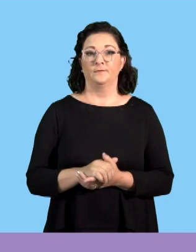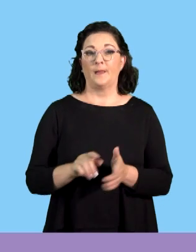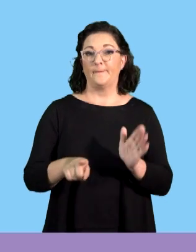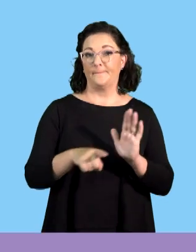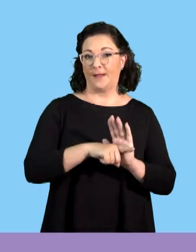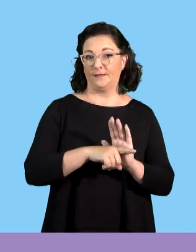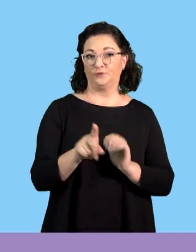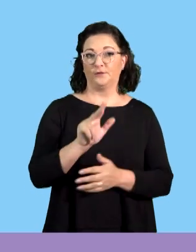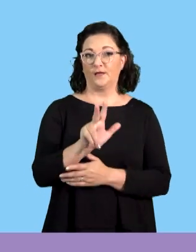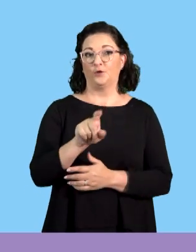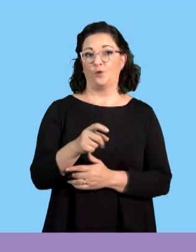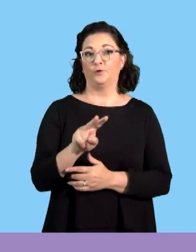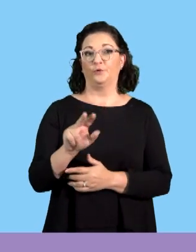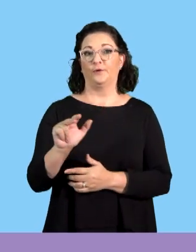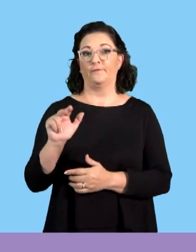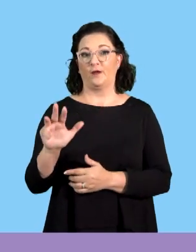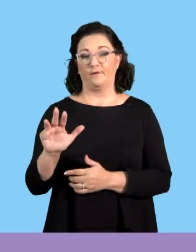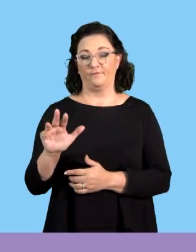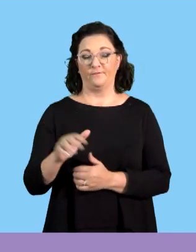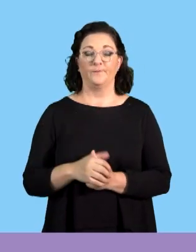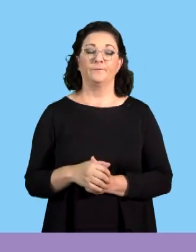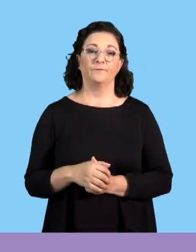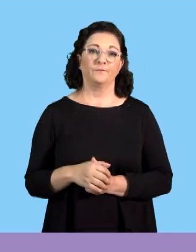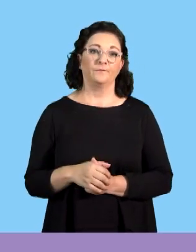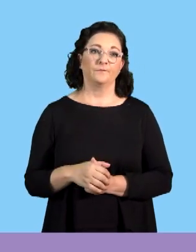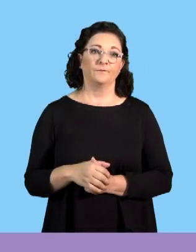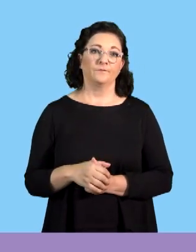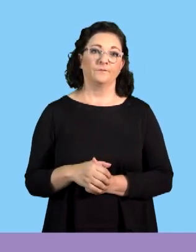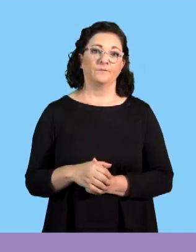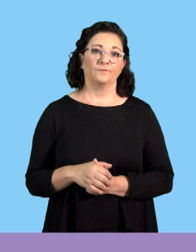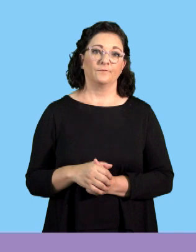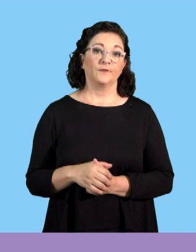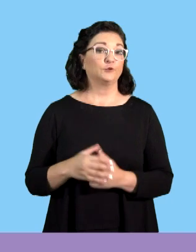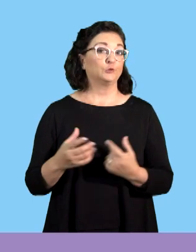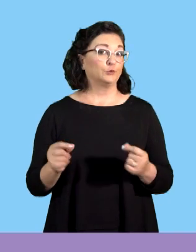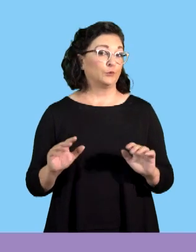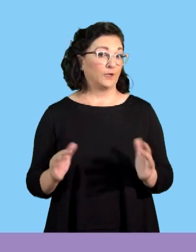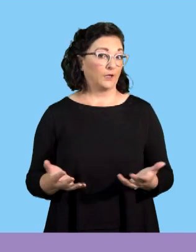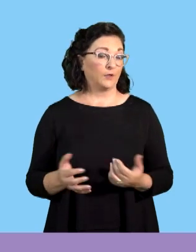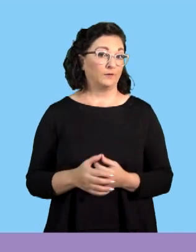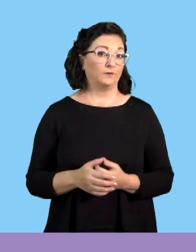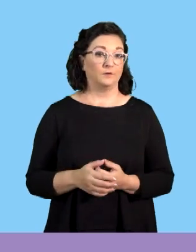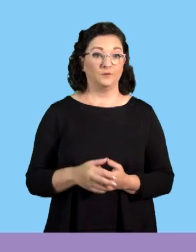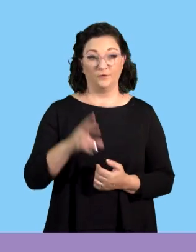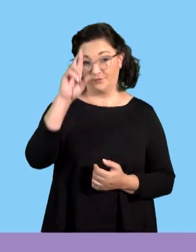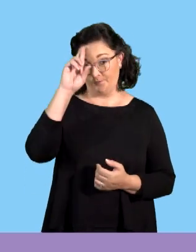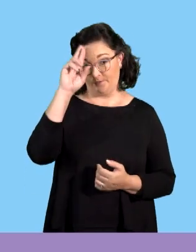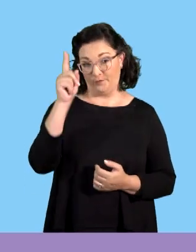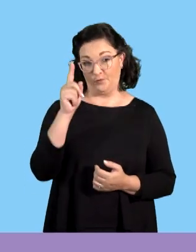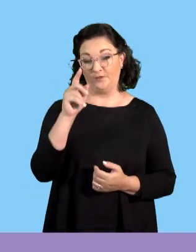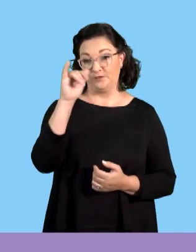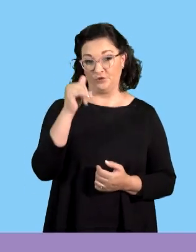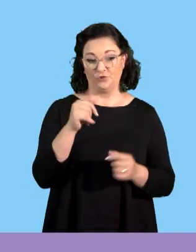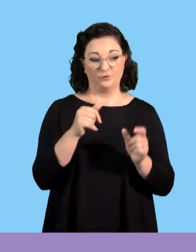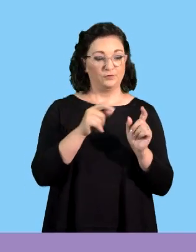14,046 minus 8,285. Now this is how we're going to do it. We remember must check